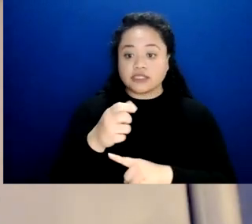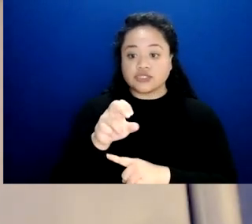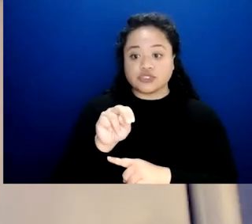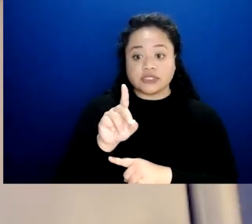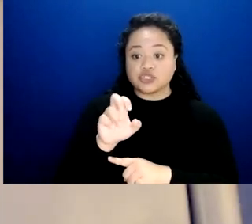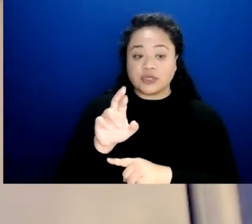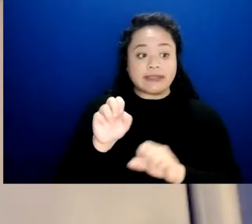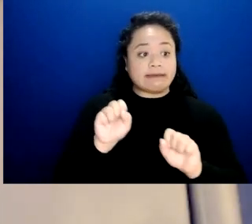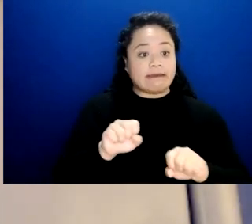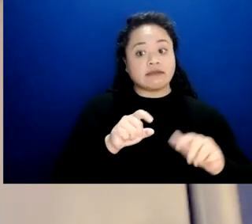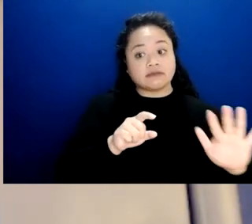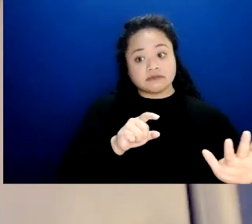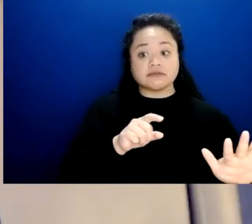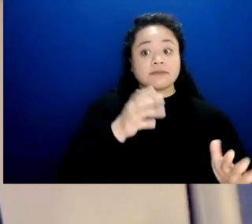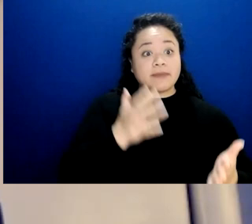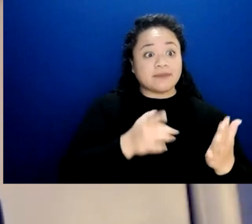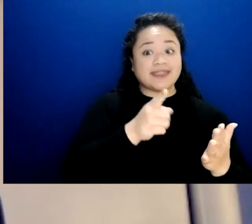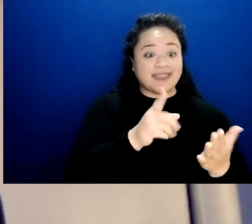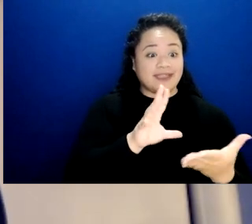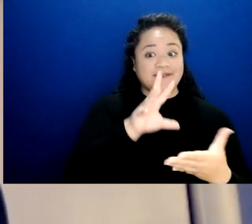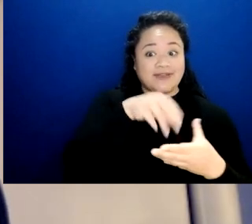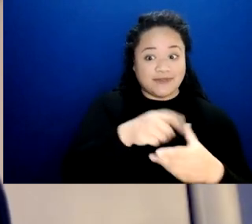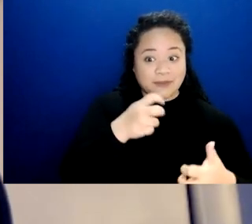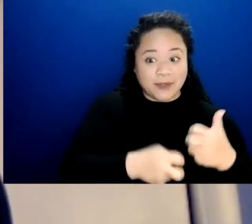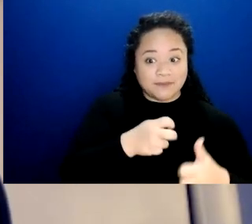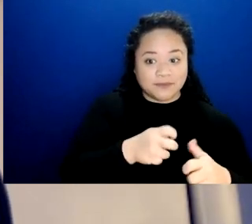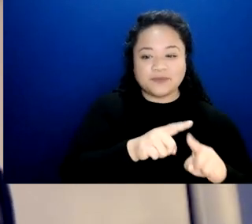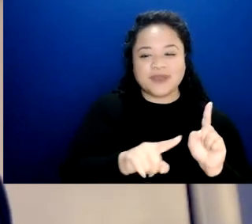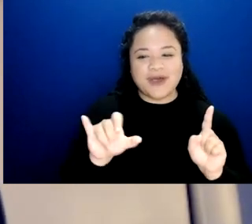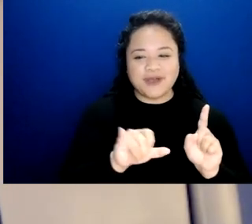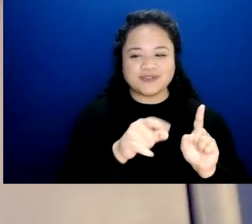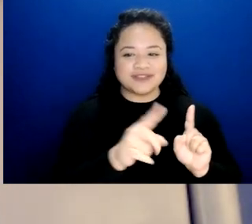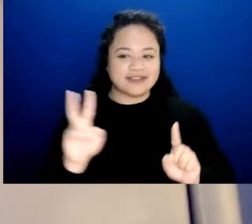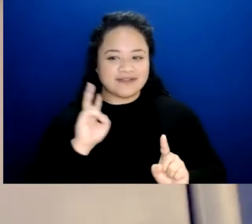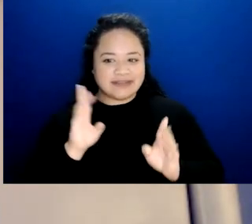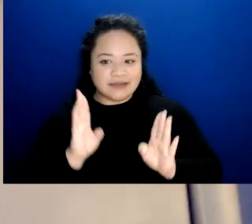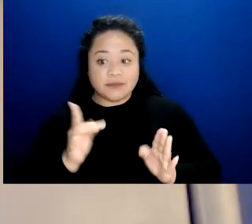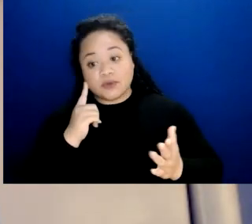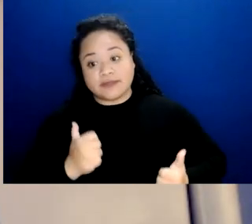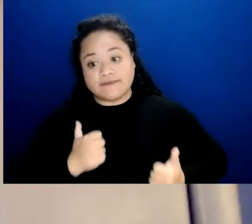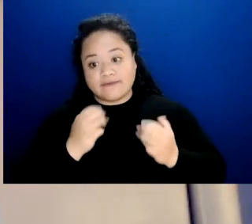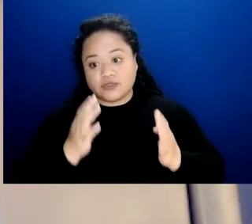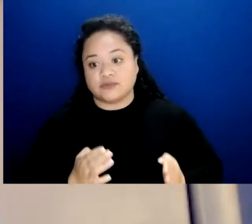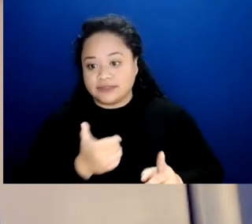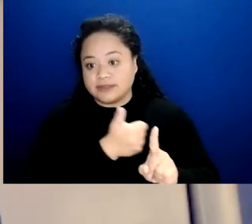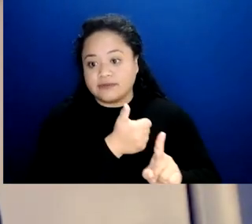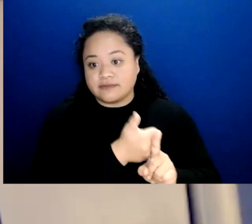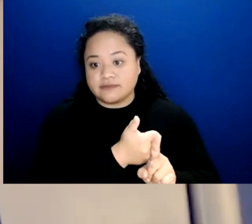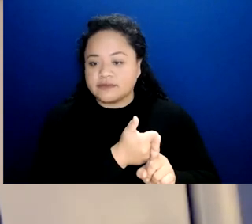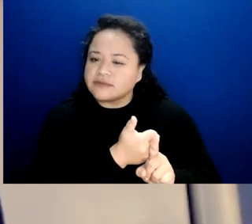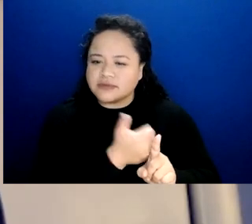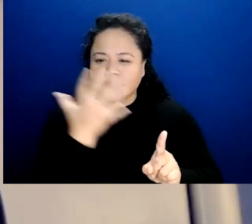behavior, but they may also be survivors themselves. So why is it important to talk about the needs of survivors who are